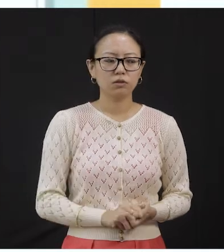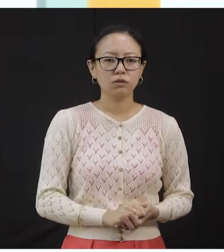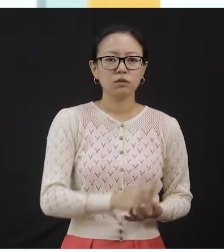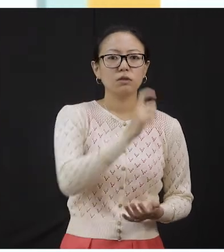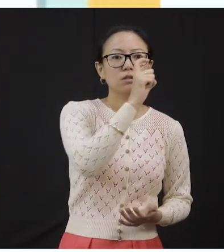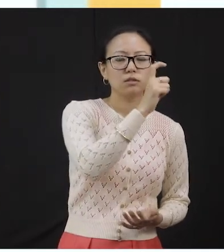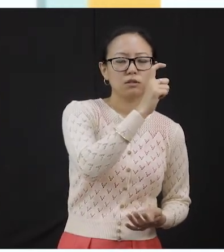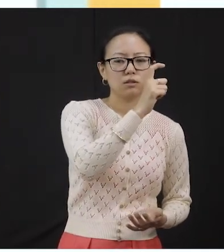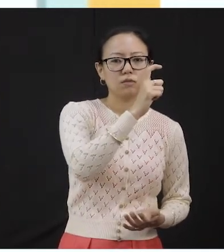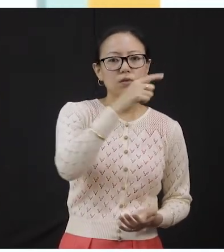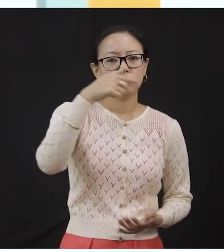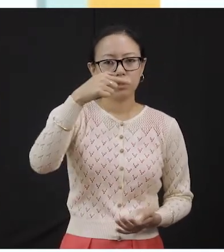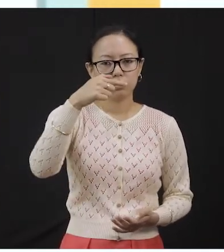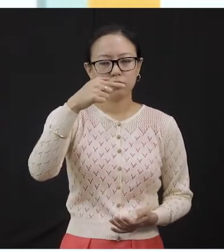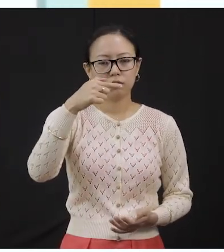That is